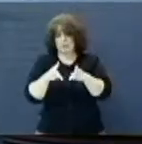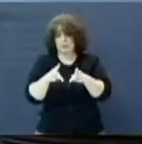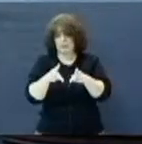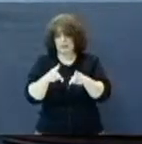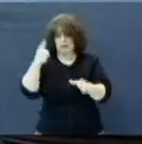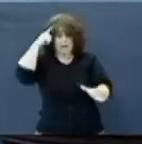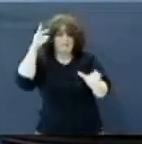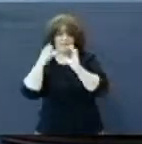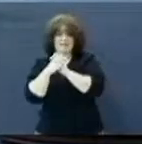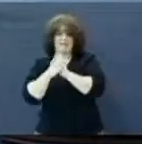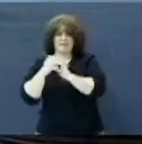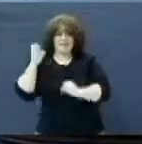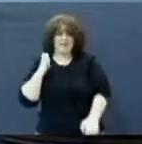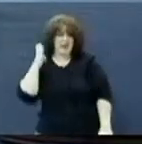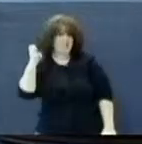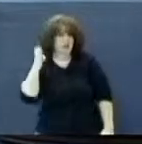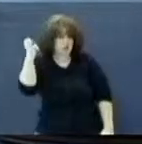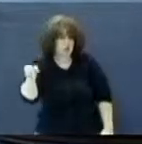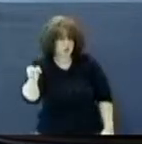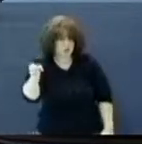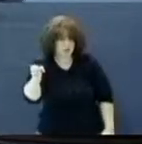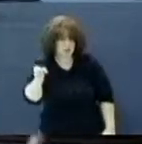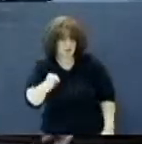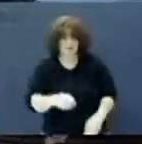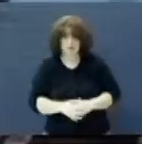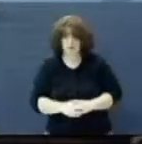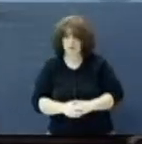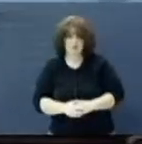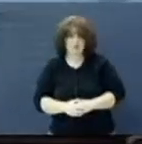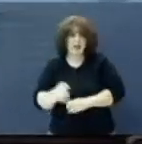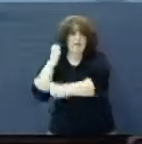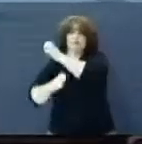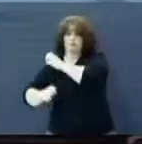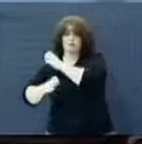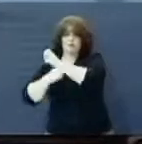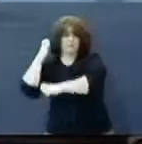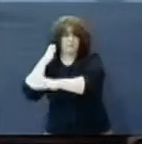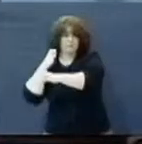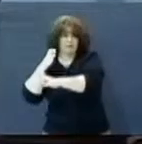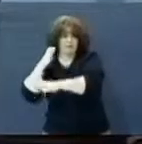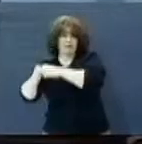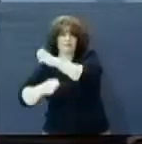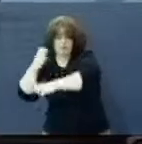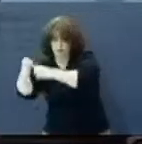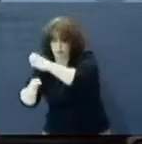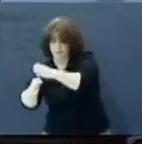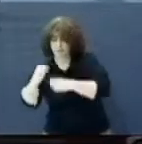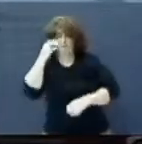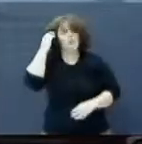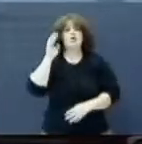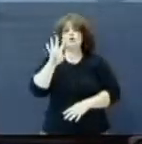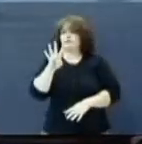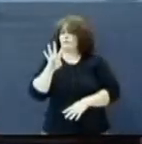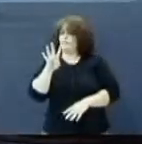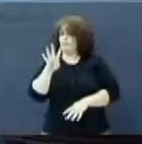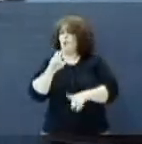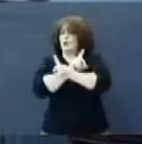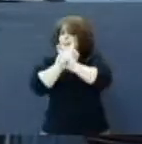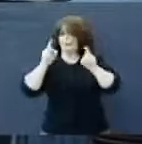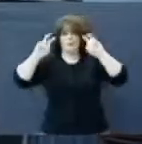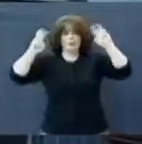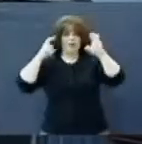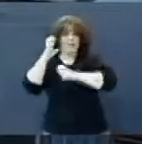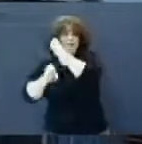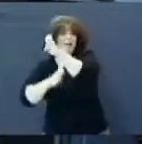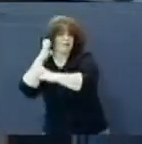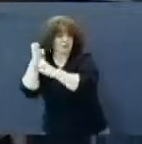Hello? You really don't have a lot going for you. There's 4 different brands of evolution they're teaching right now. They say, and